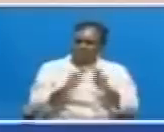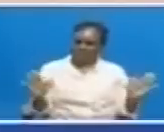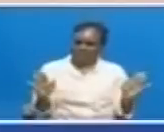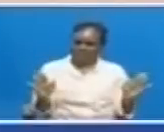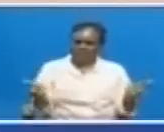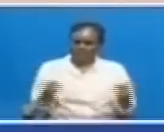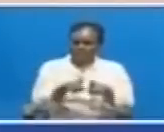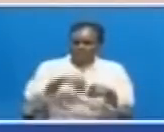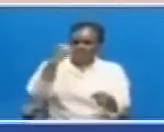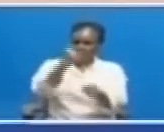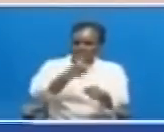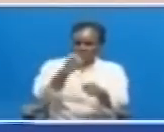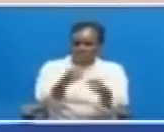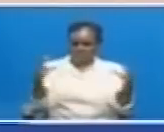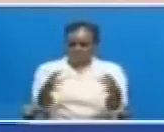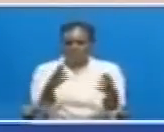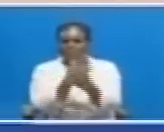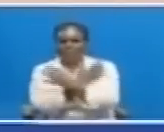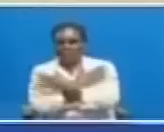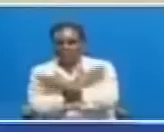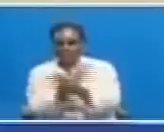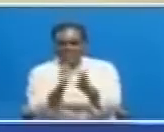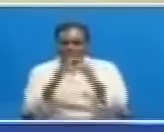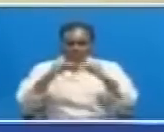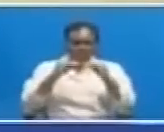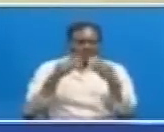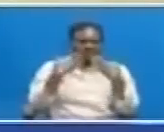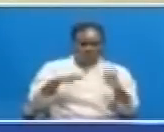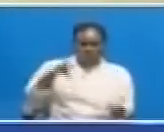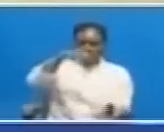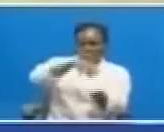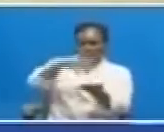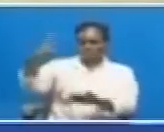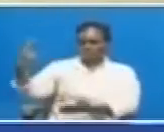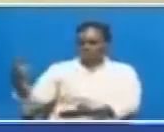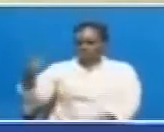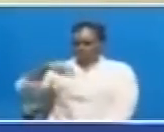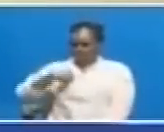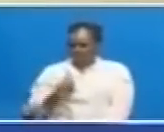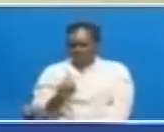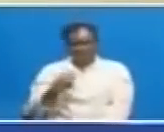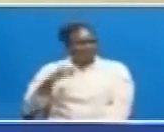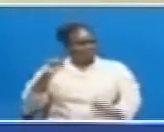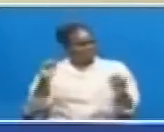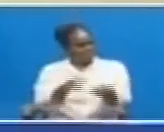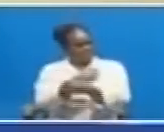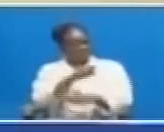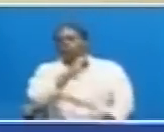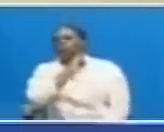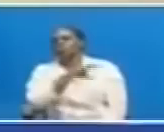and good also performance for my teammates and my coach. I'm finishing position 2. I really can't complain about